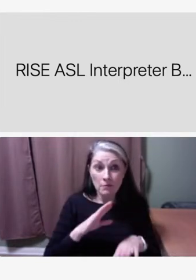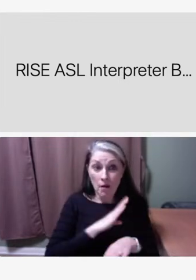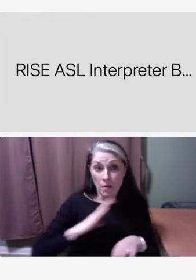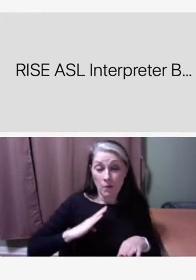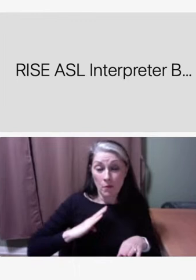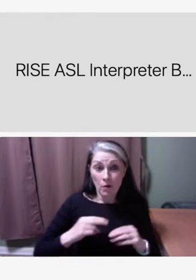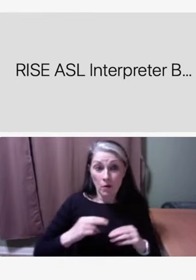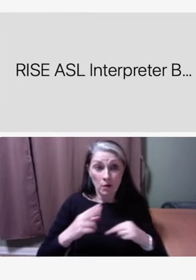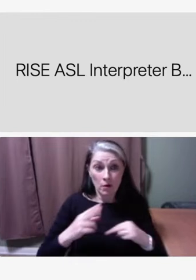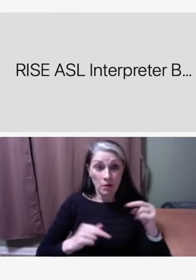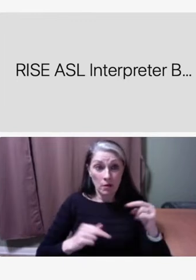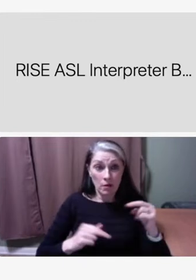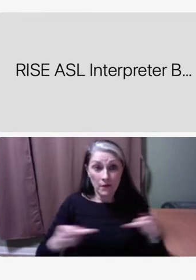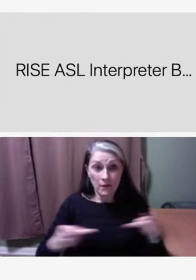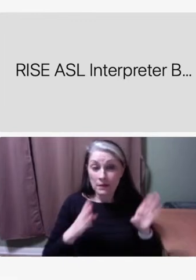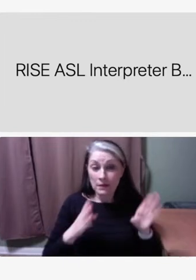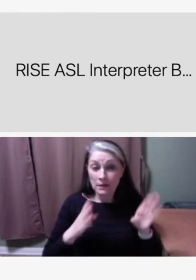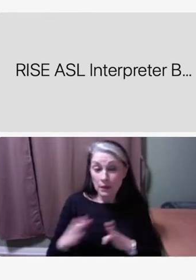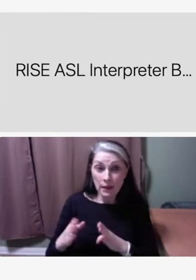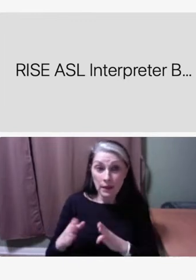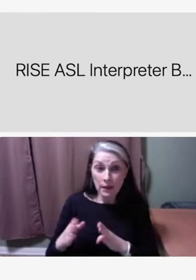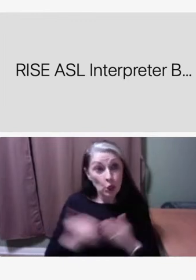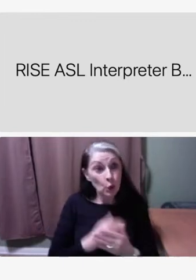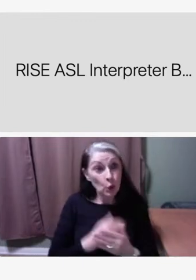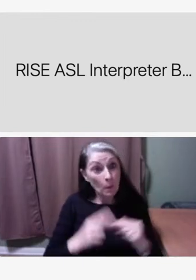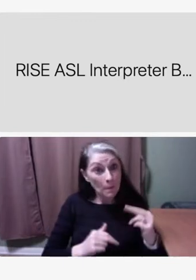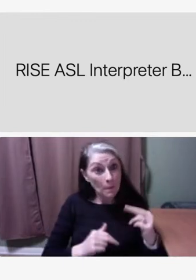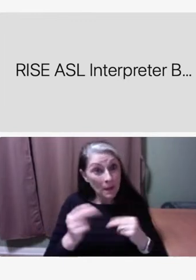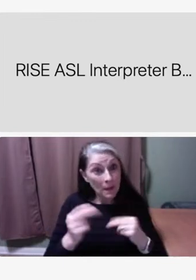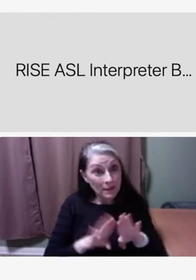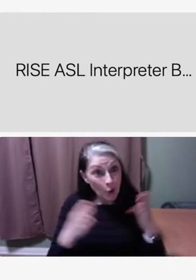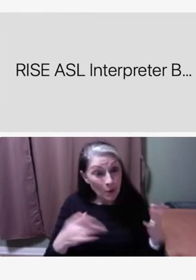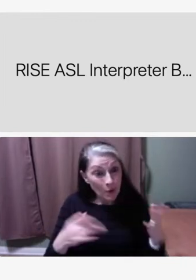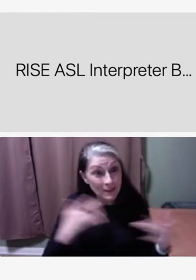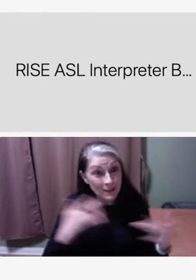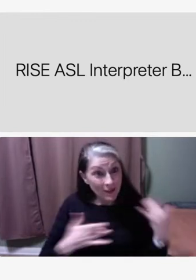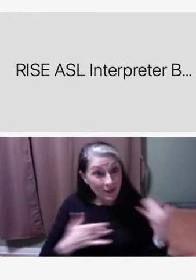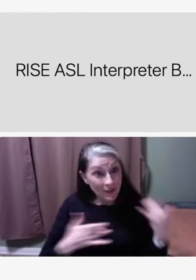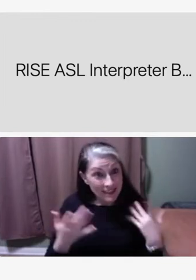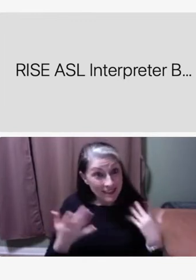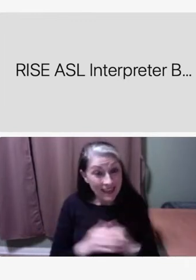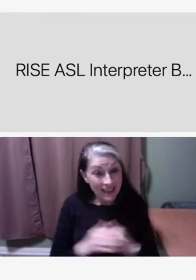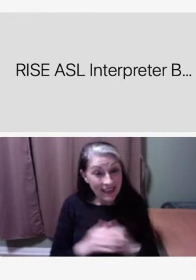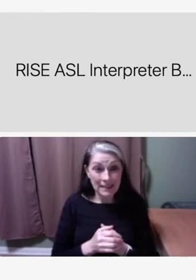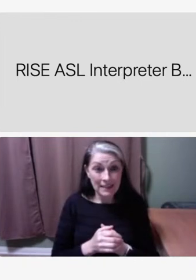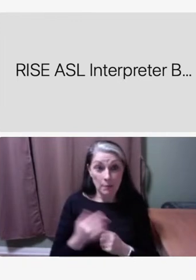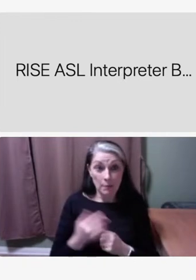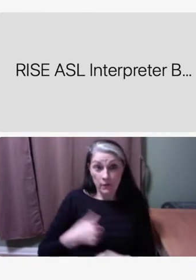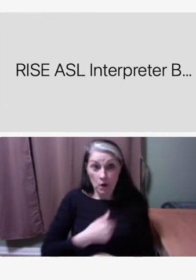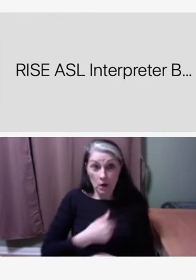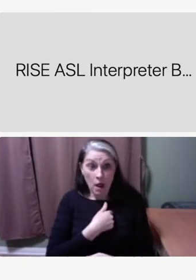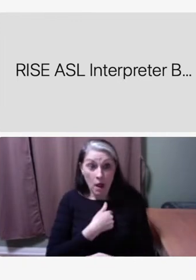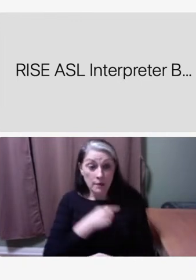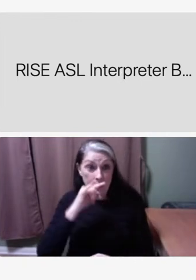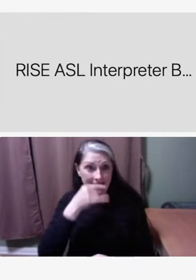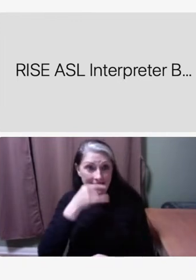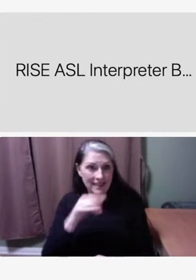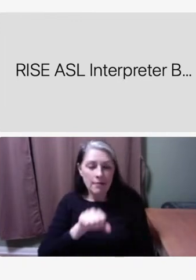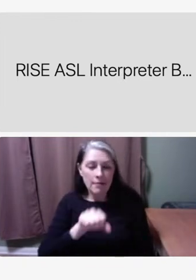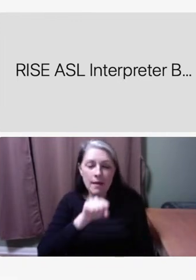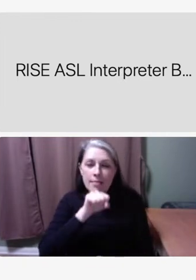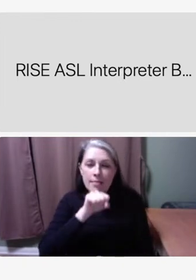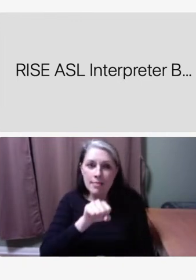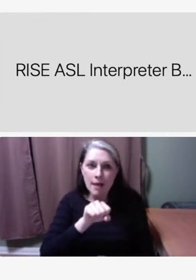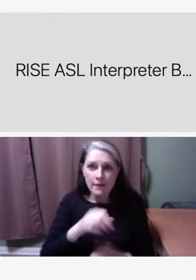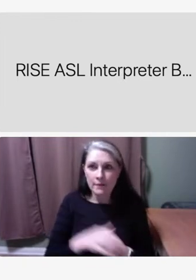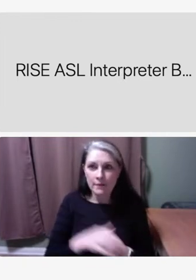how many new buildings we've opened. It's pretty exciting. Not only for us, I mean, for their kids, they love it. And it's just so nice, because what